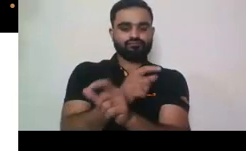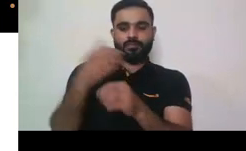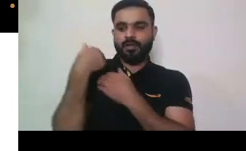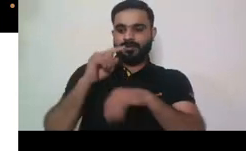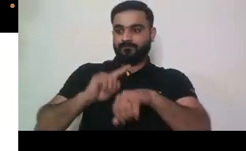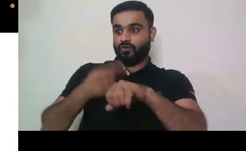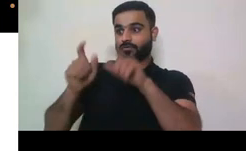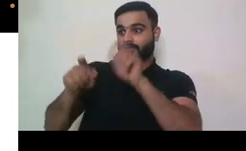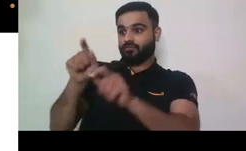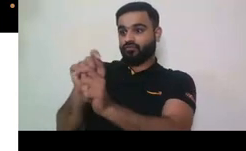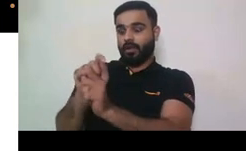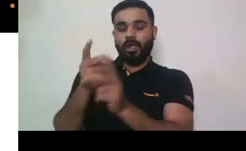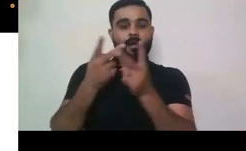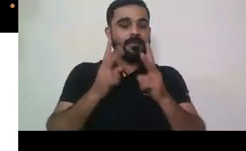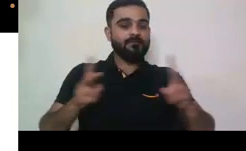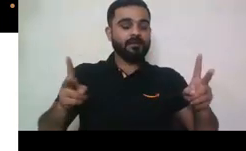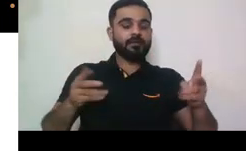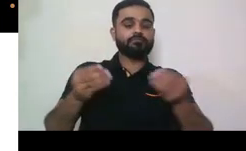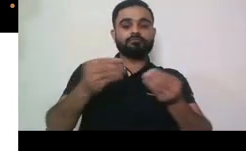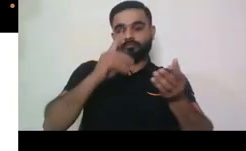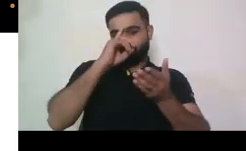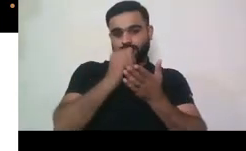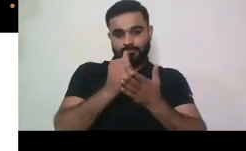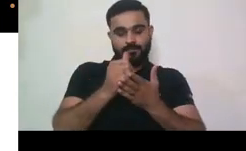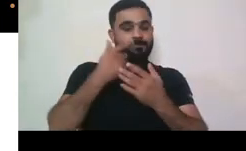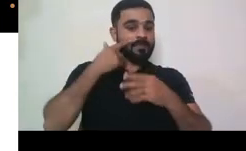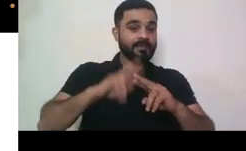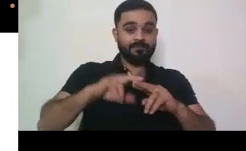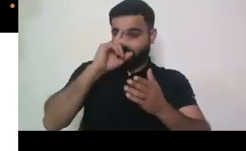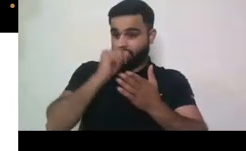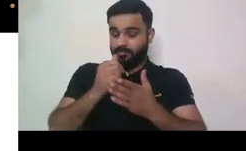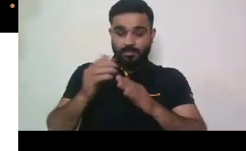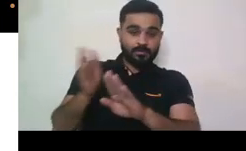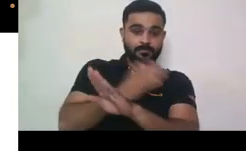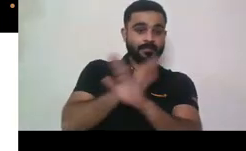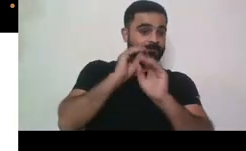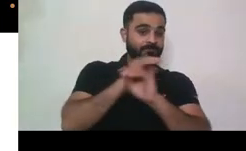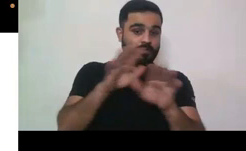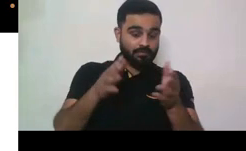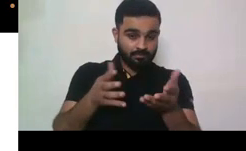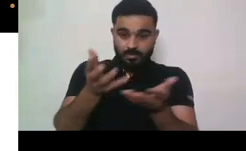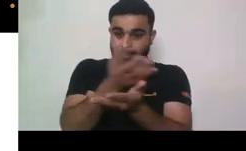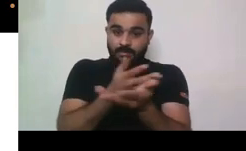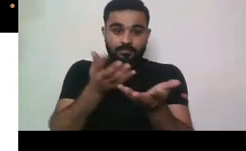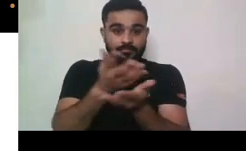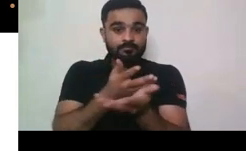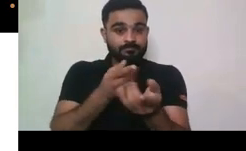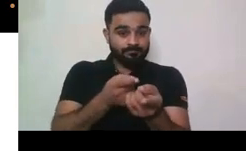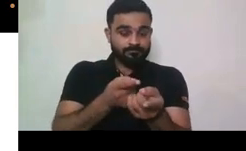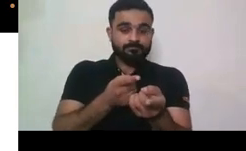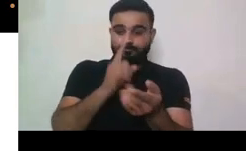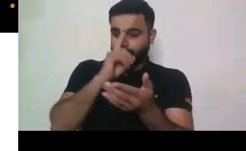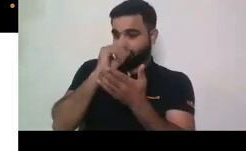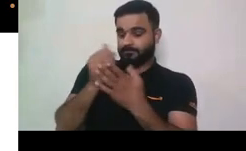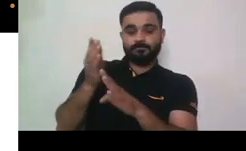for everyone to have different roles, as well as if we decide in advance, if we discuss and decide